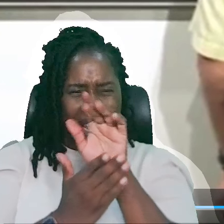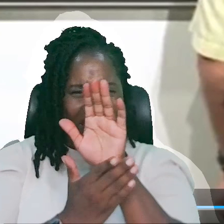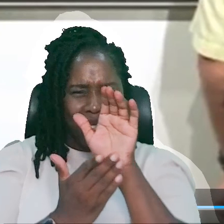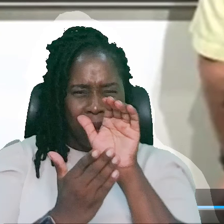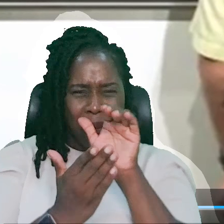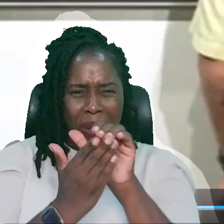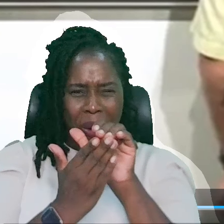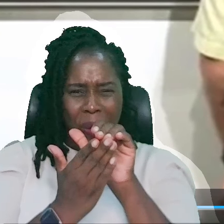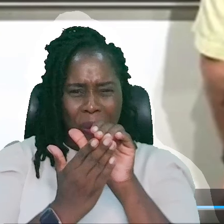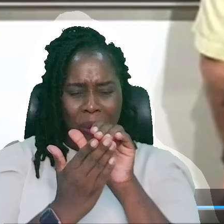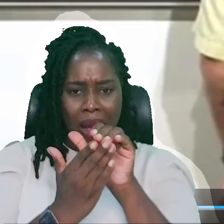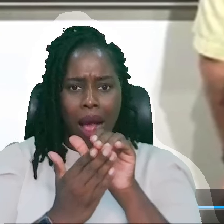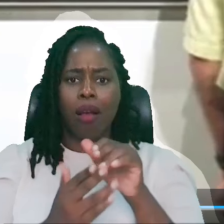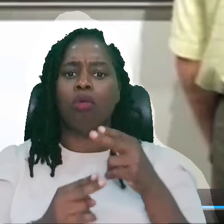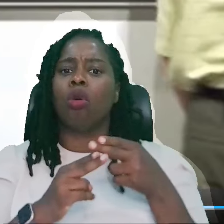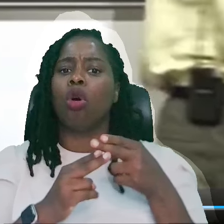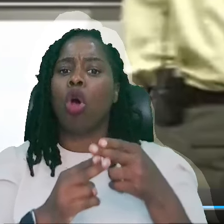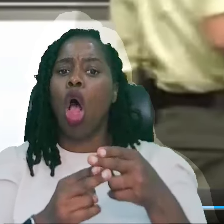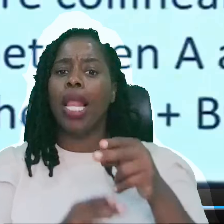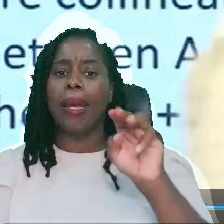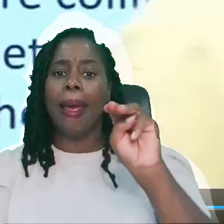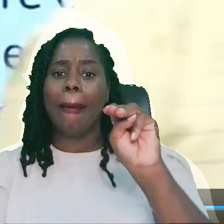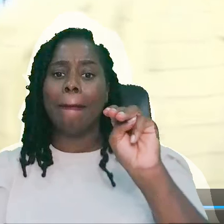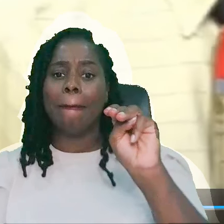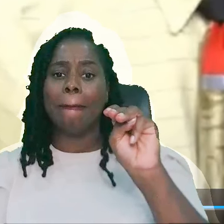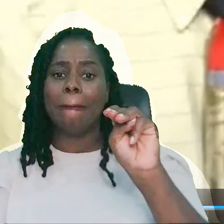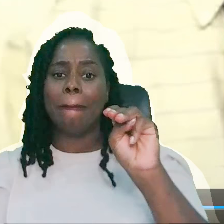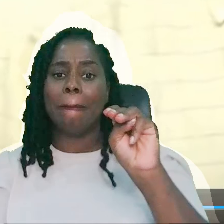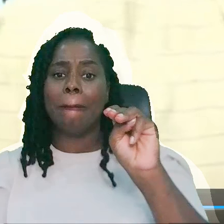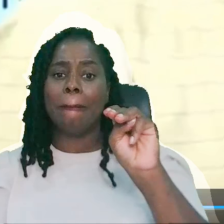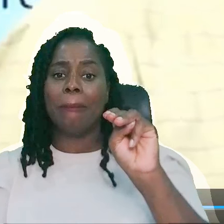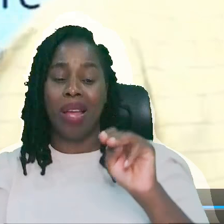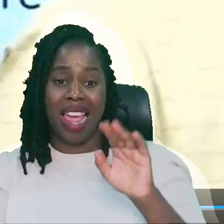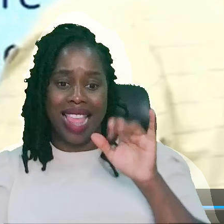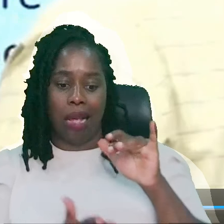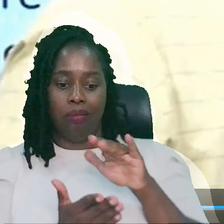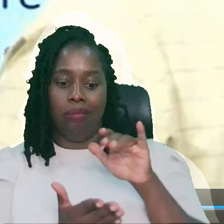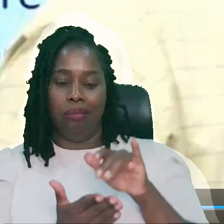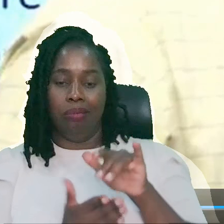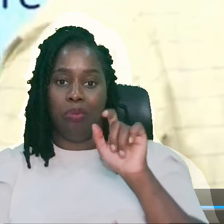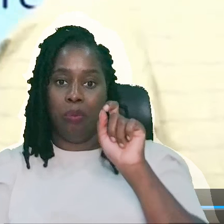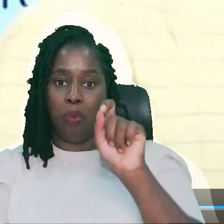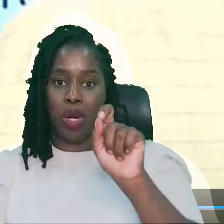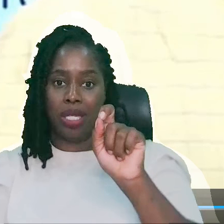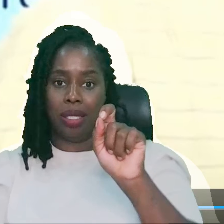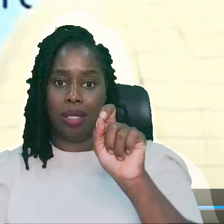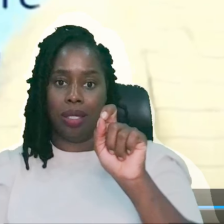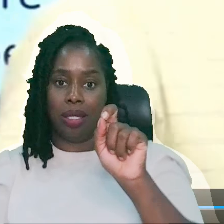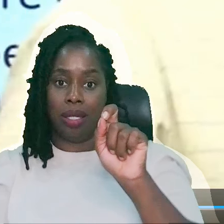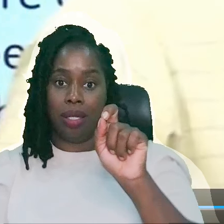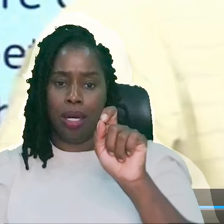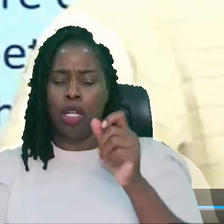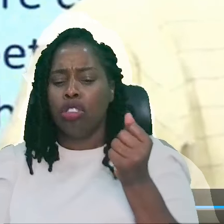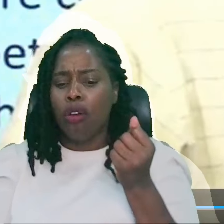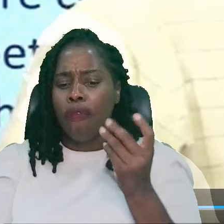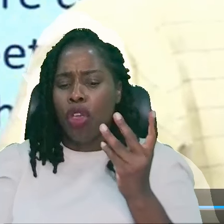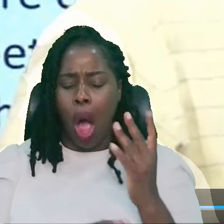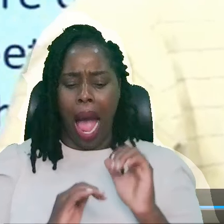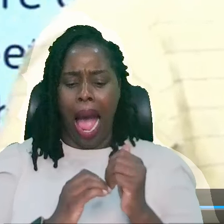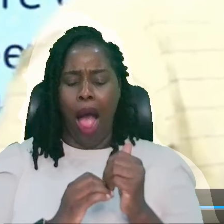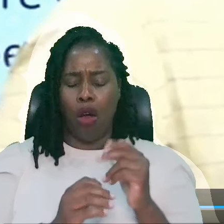middle. I'm going to call it M for midpoint. And there's a couple of ways you could find